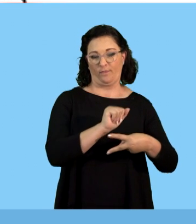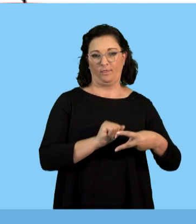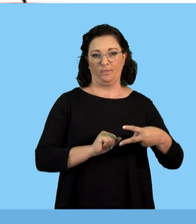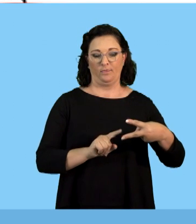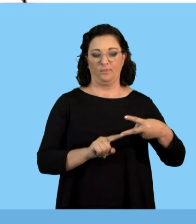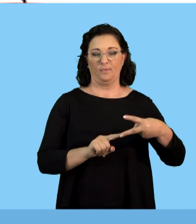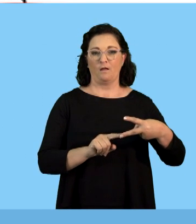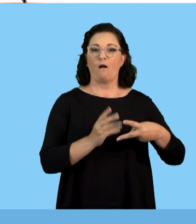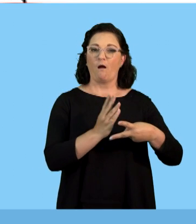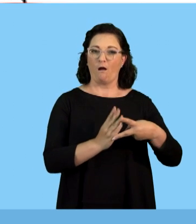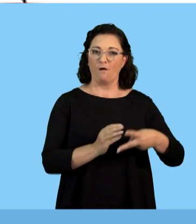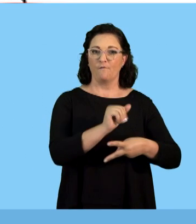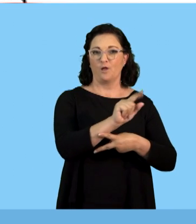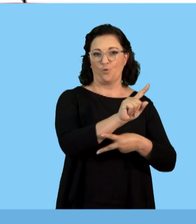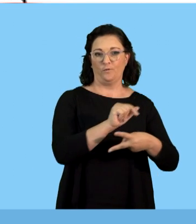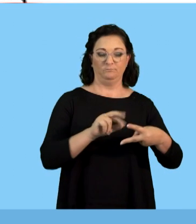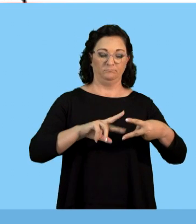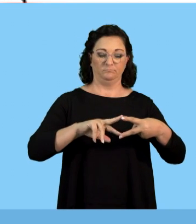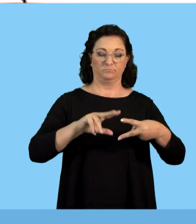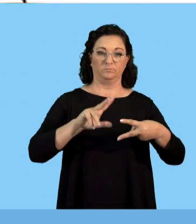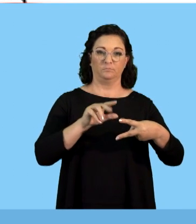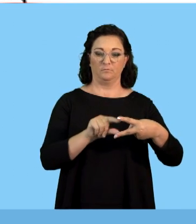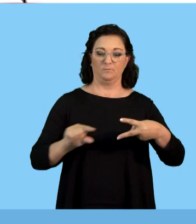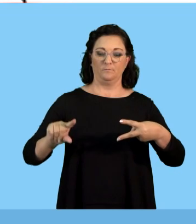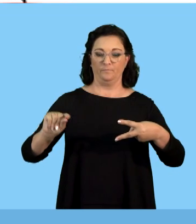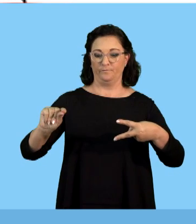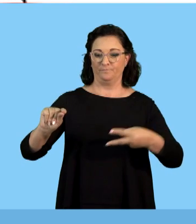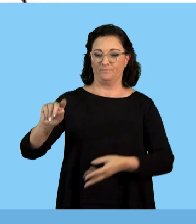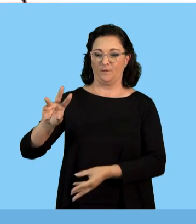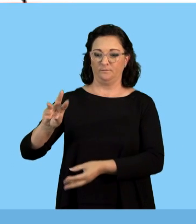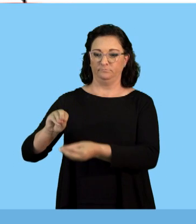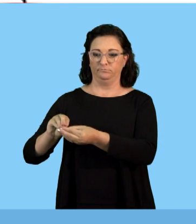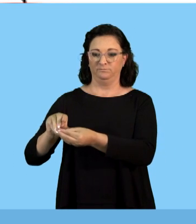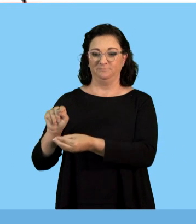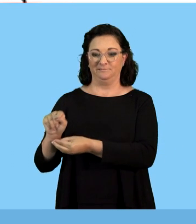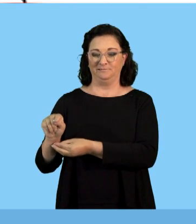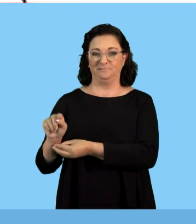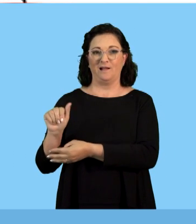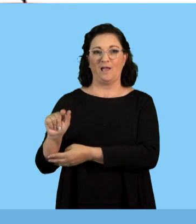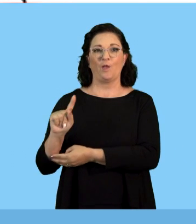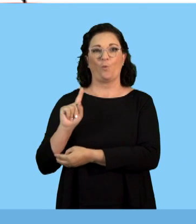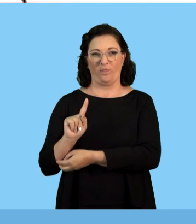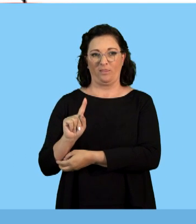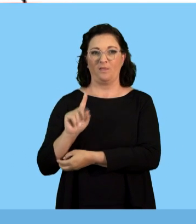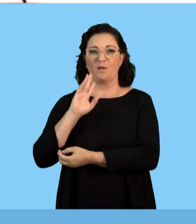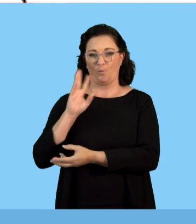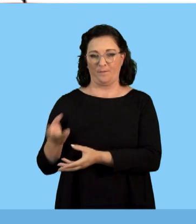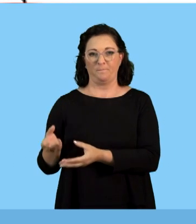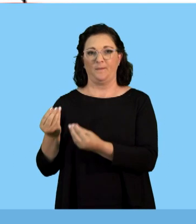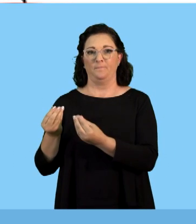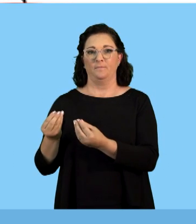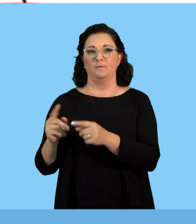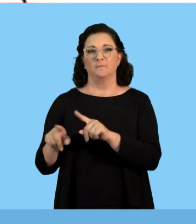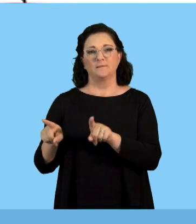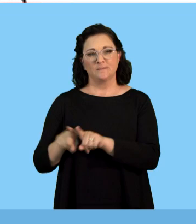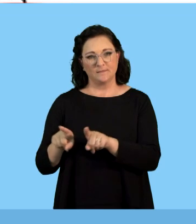at A3 is half that of A1. But once we add A2 and A3, we are going to get A1. And we also know that the current